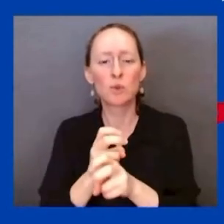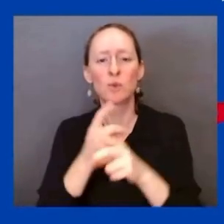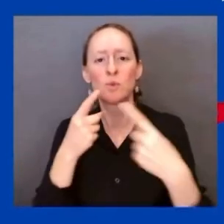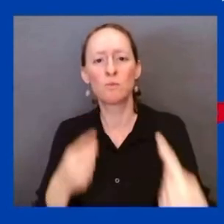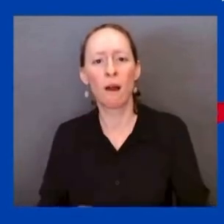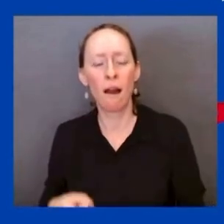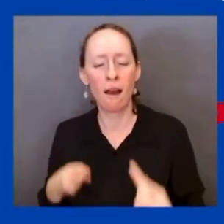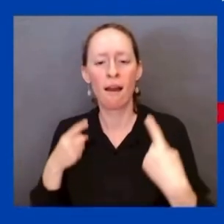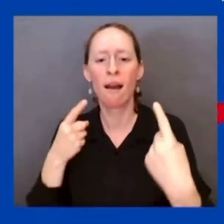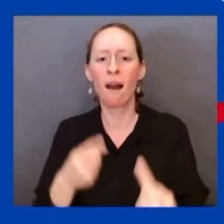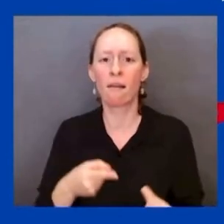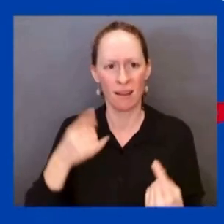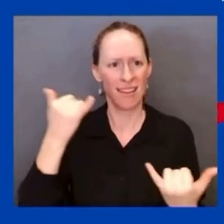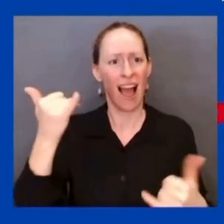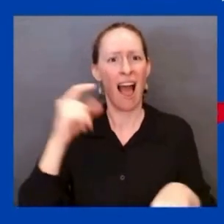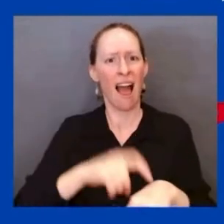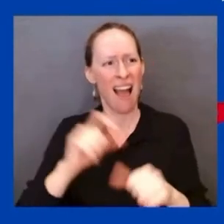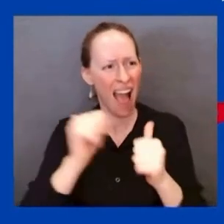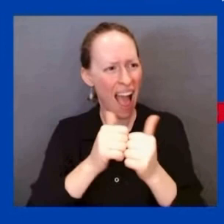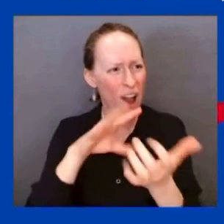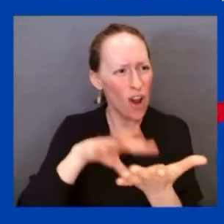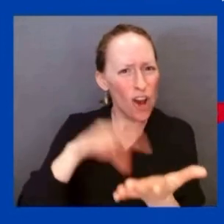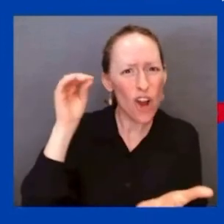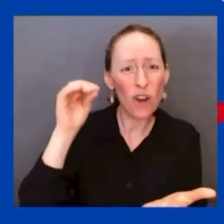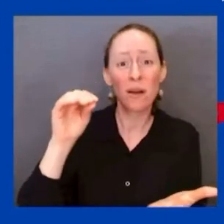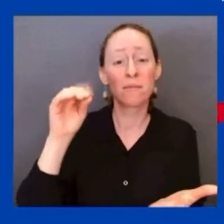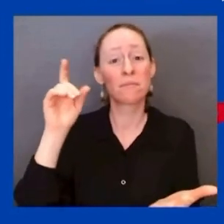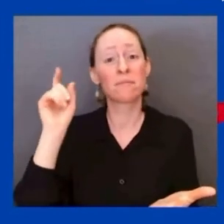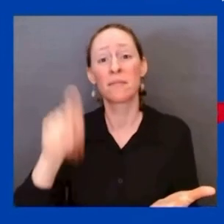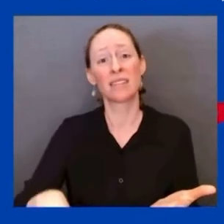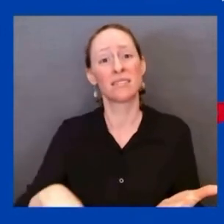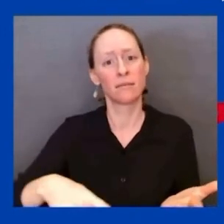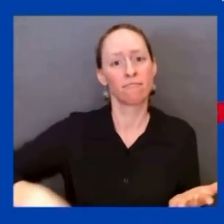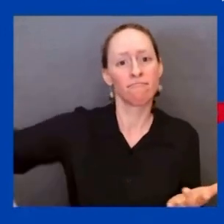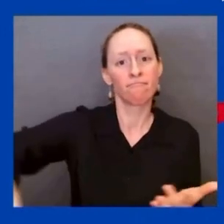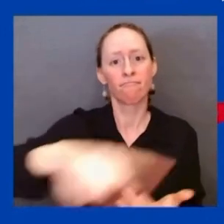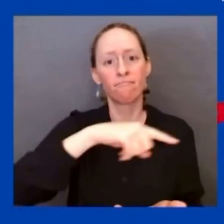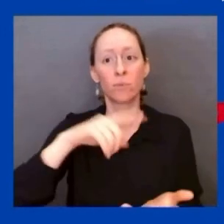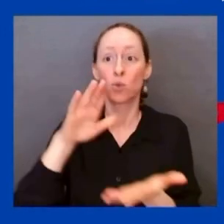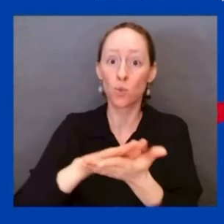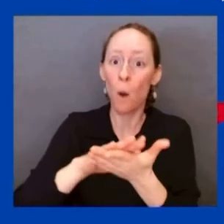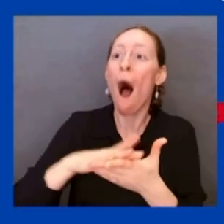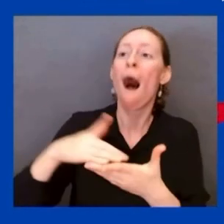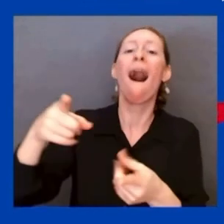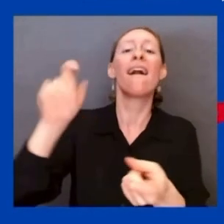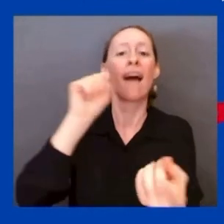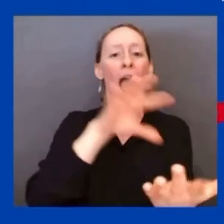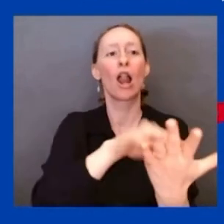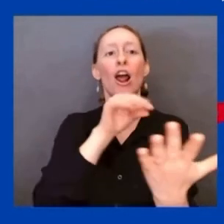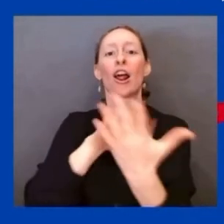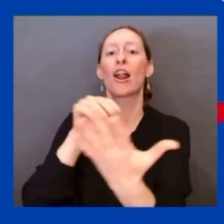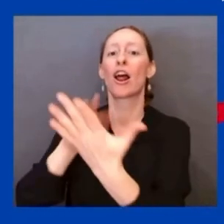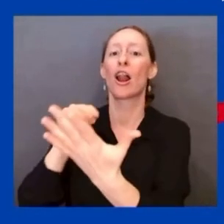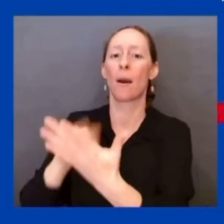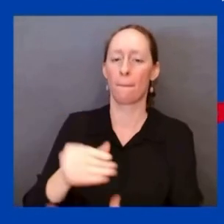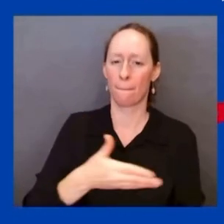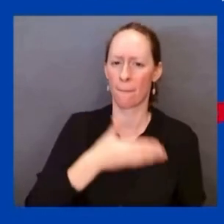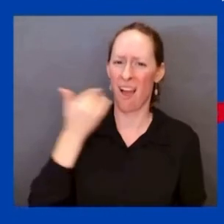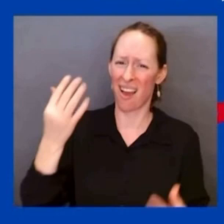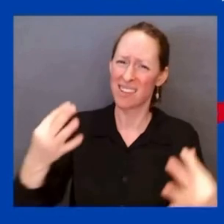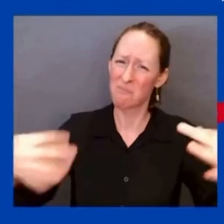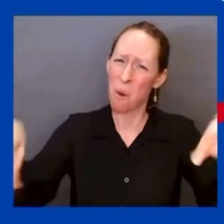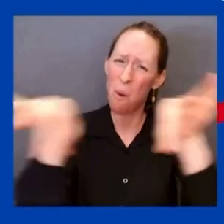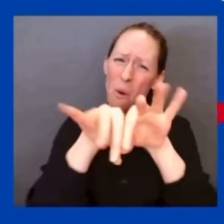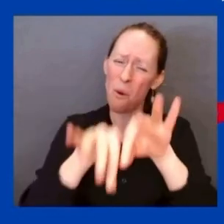going to continue working to address the teacher shortage. It's critical. It's critical. No, really, this is a national security